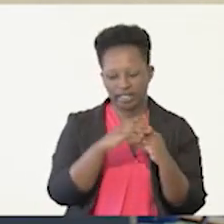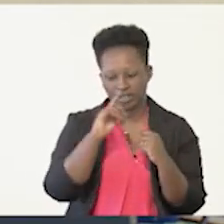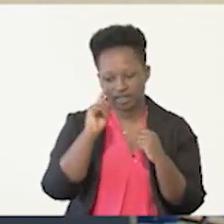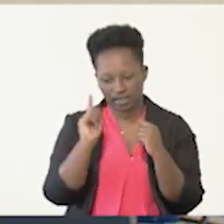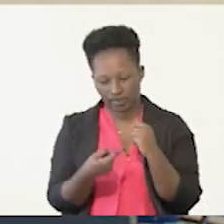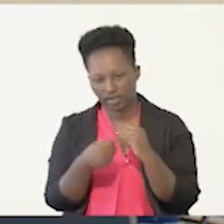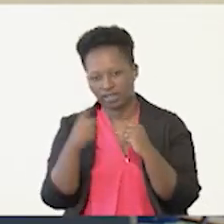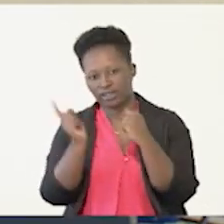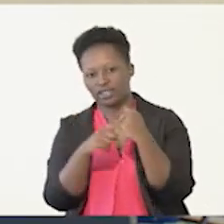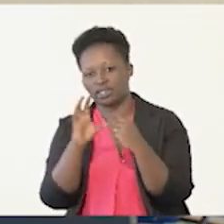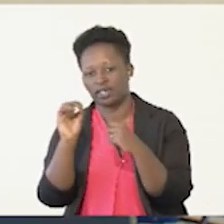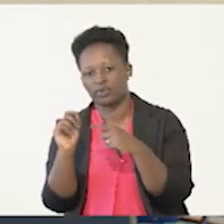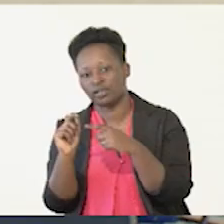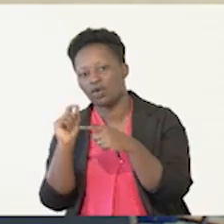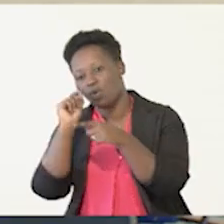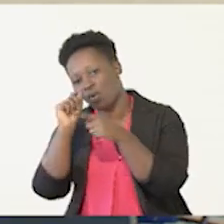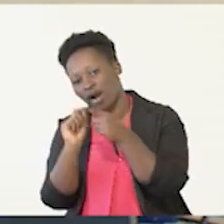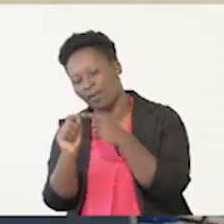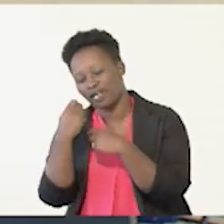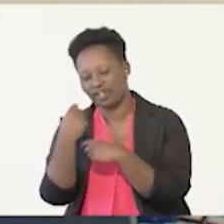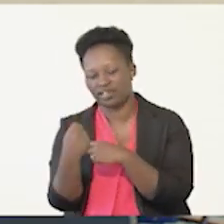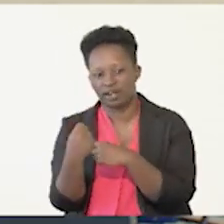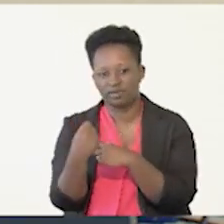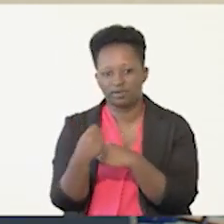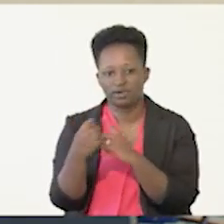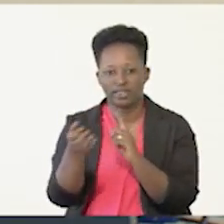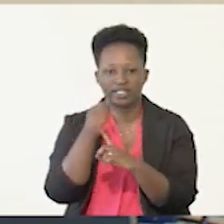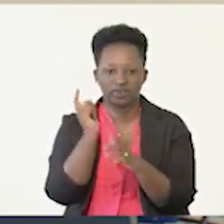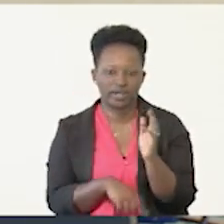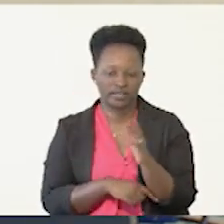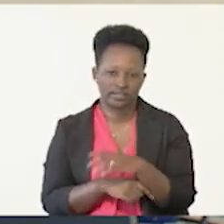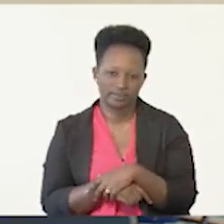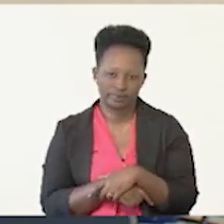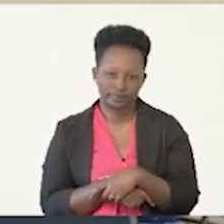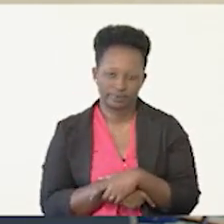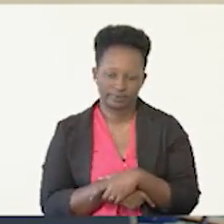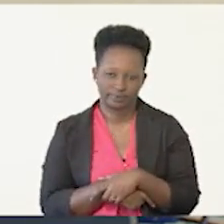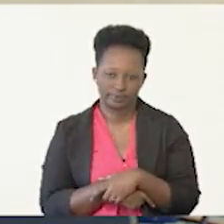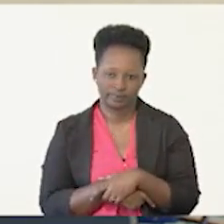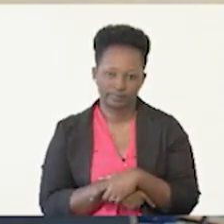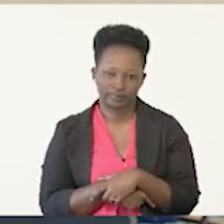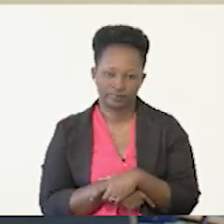29,600 times divided by 5, what do you get? If you get